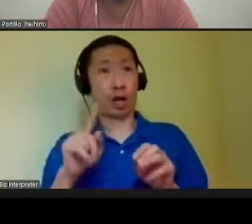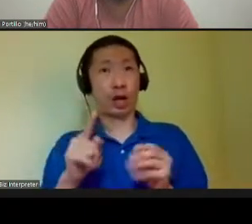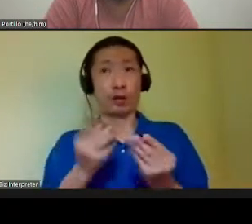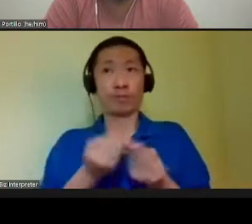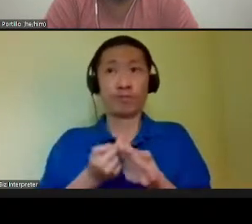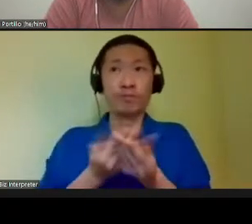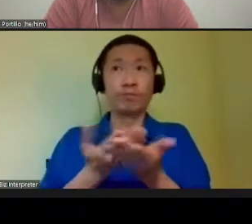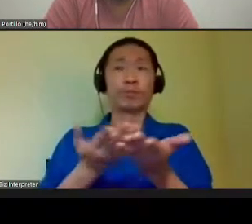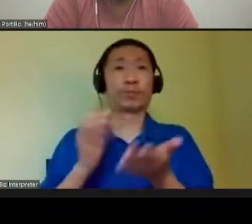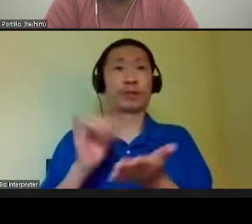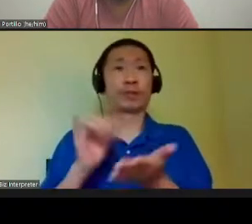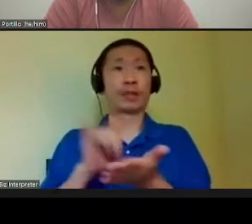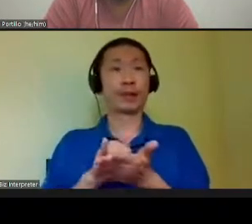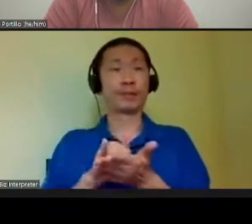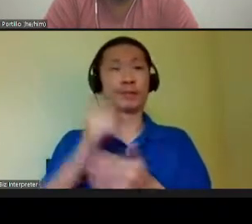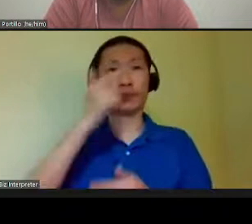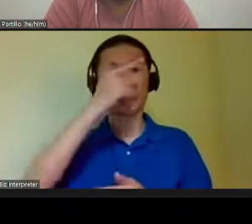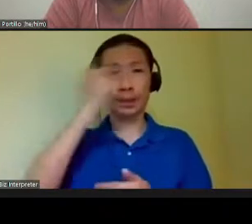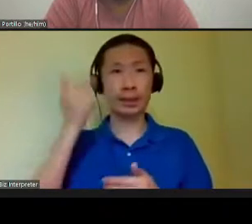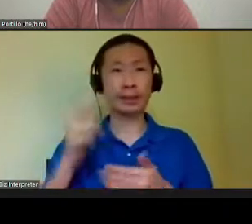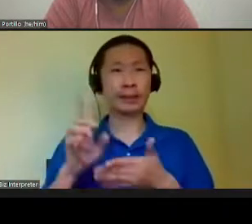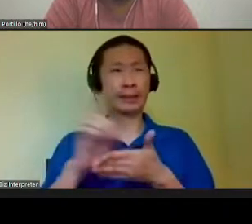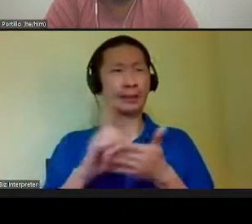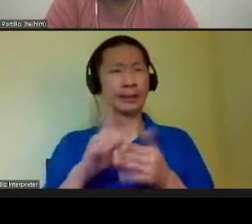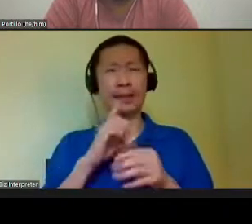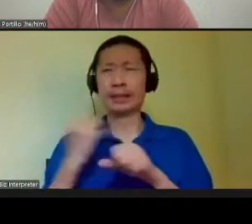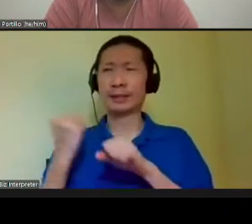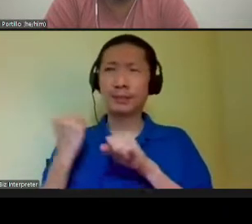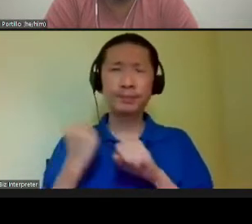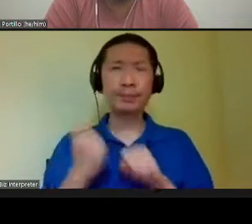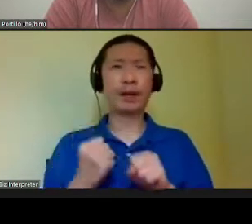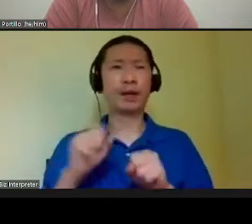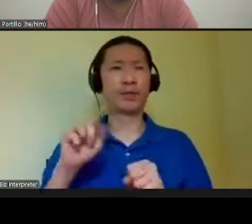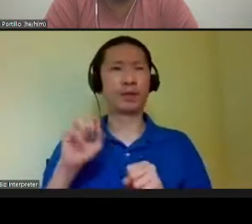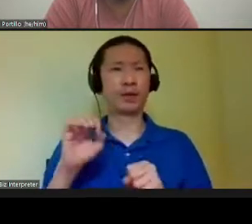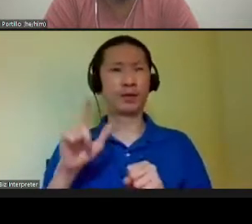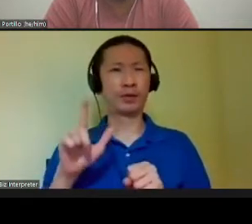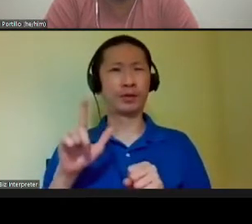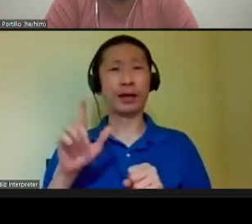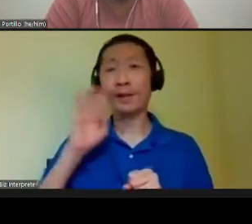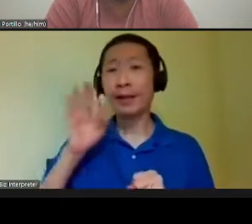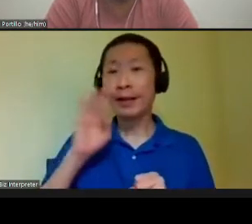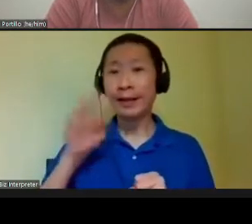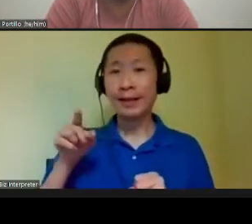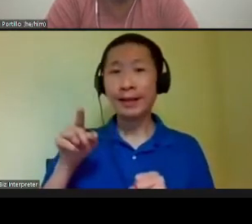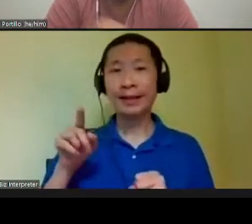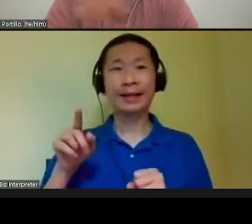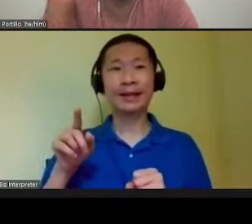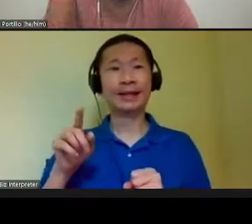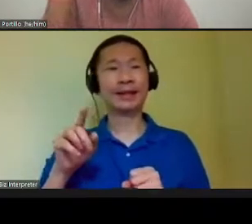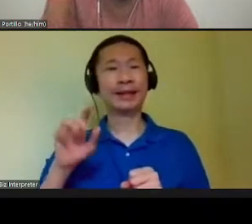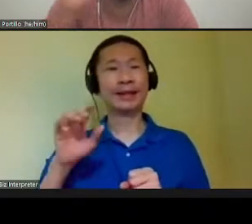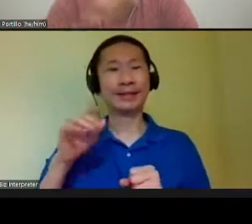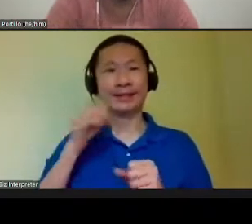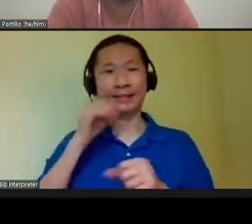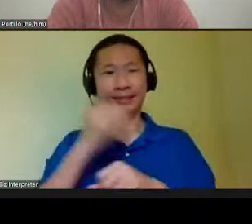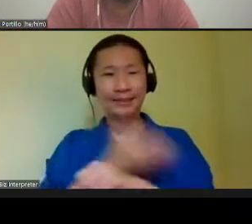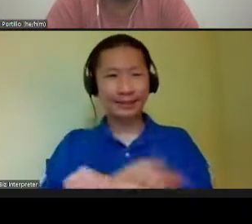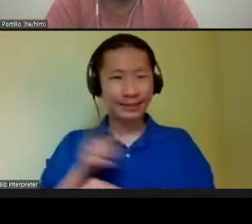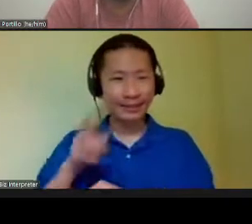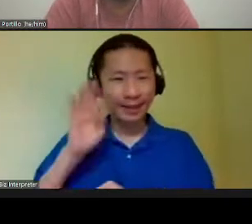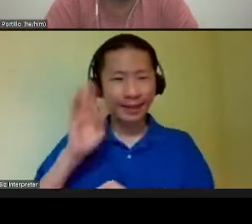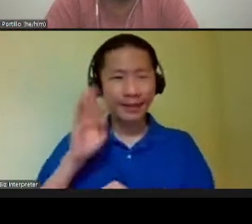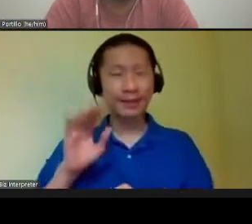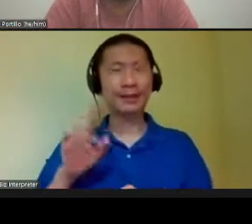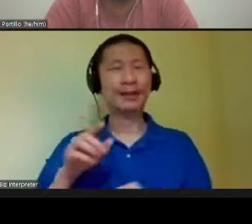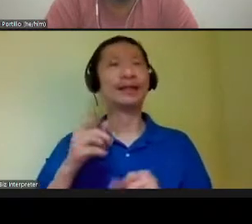there, because design is such a powerful tool. Hi, Lucy. Because design is such a powerful tool and it